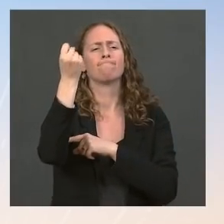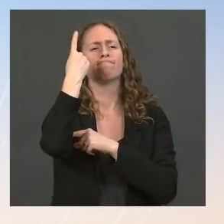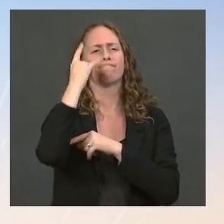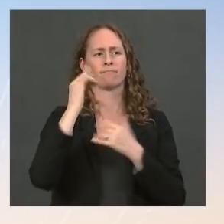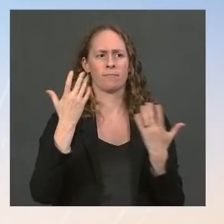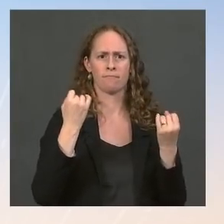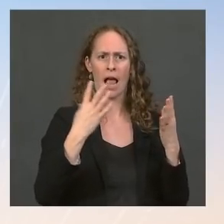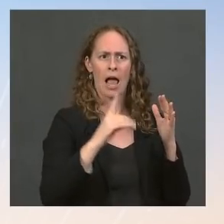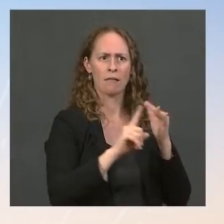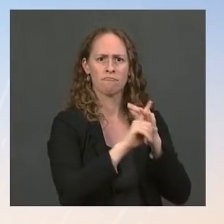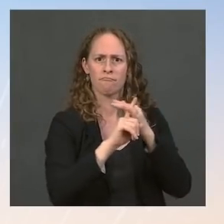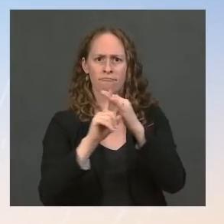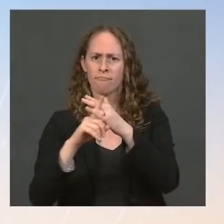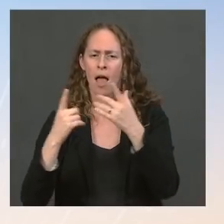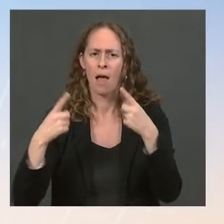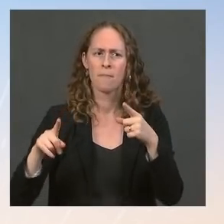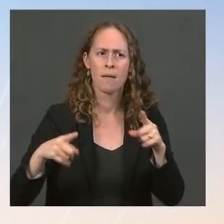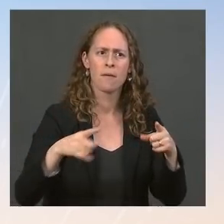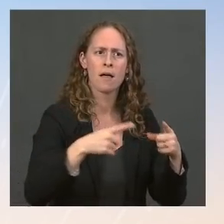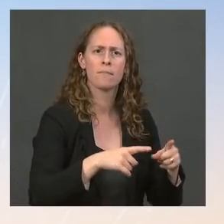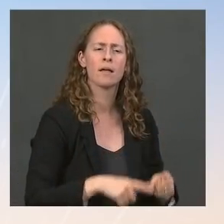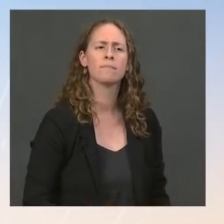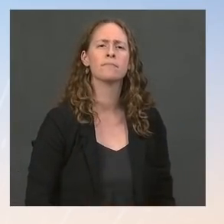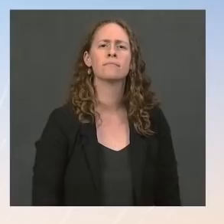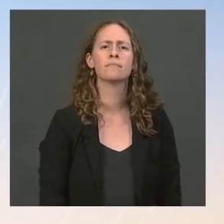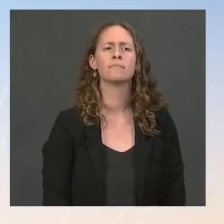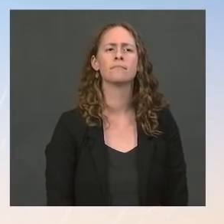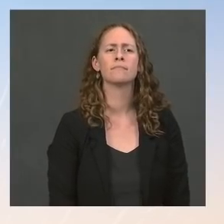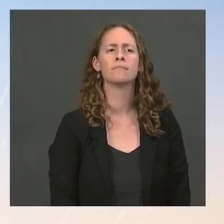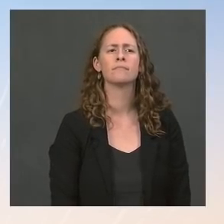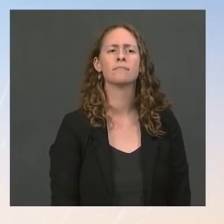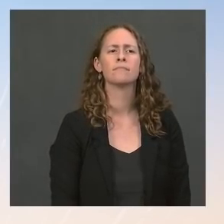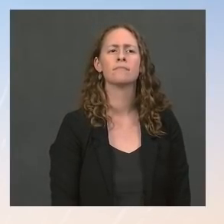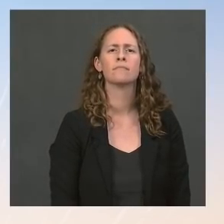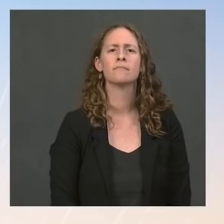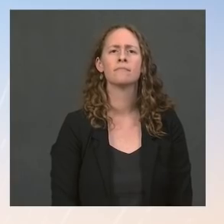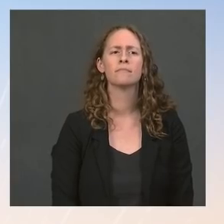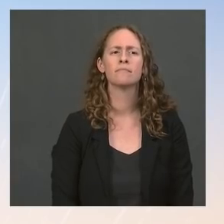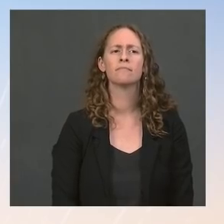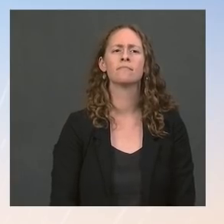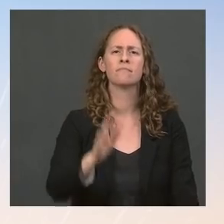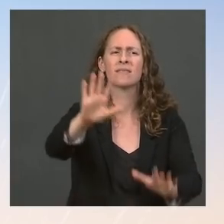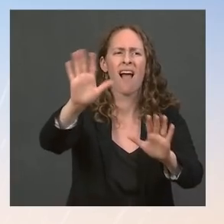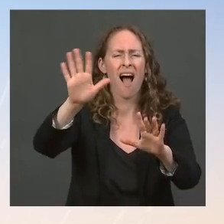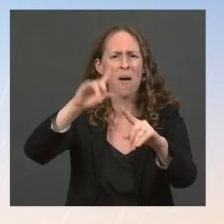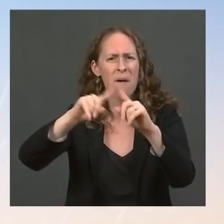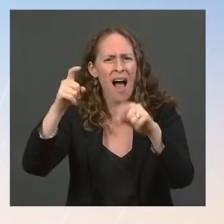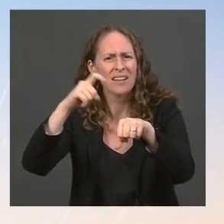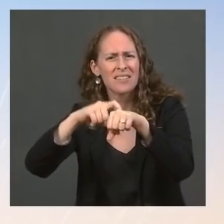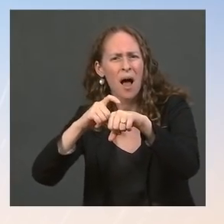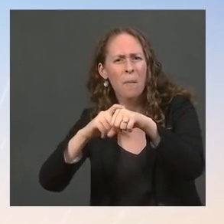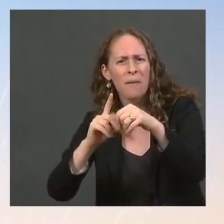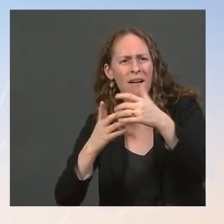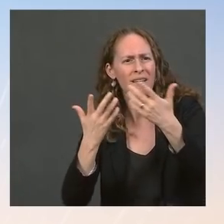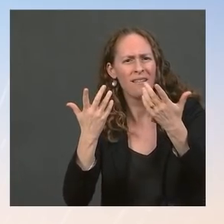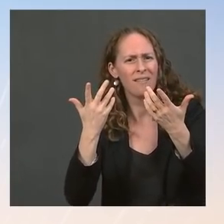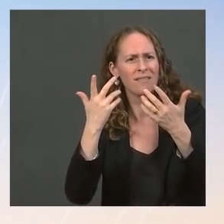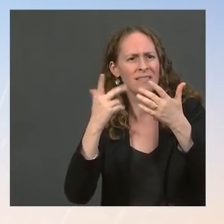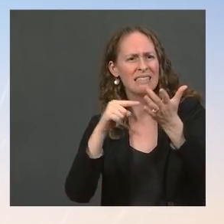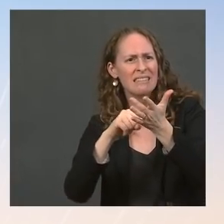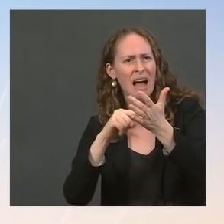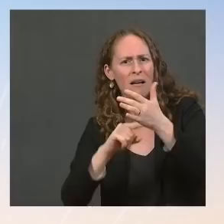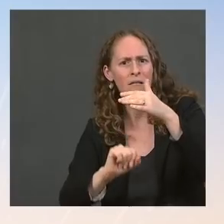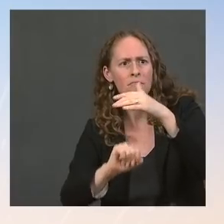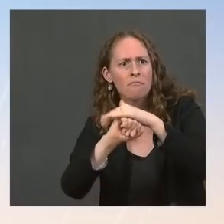right? Yeah, we're working I'm happy to have you do it, but obviously the debt ceiling and sure. the government spending is in a